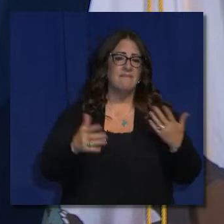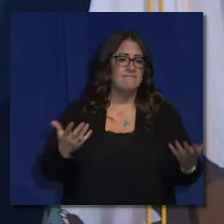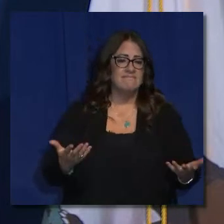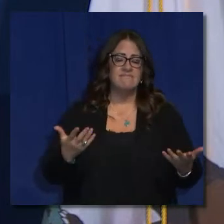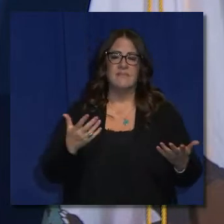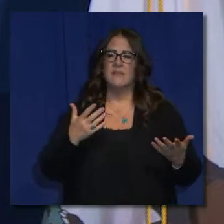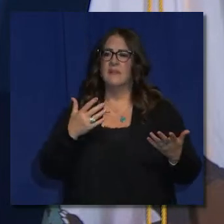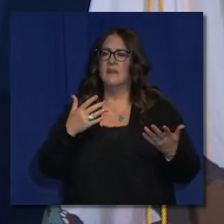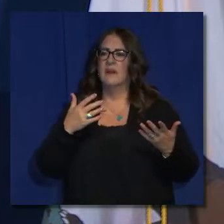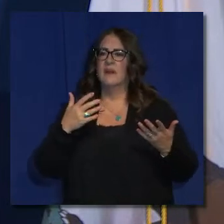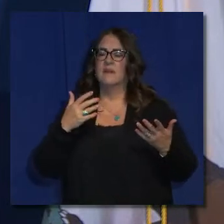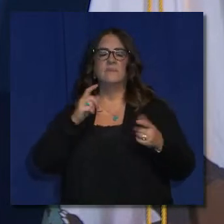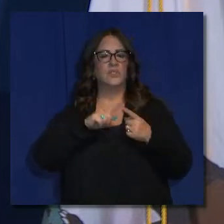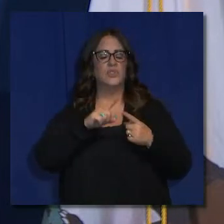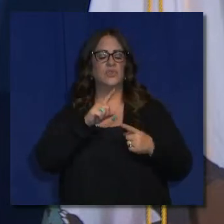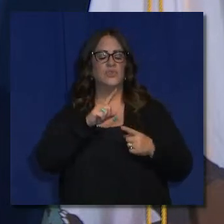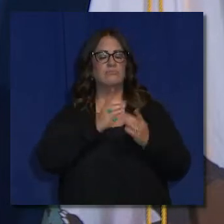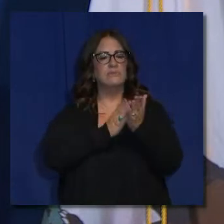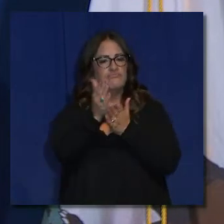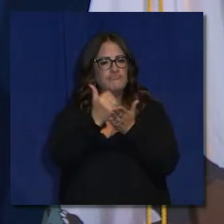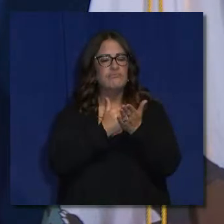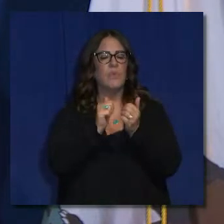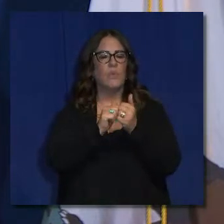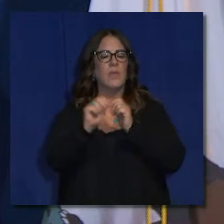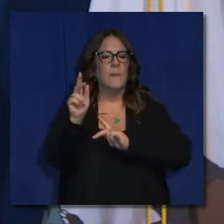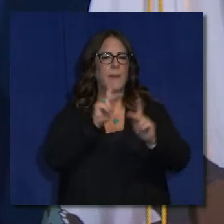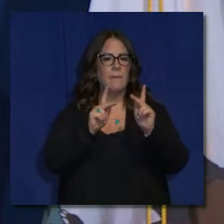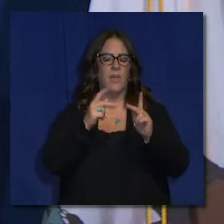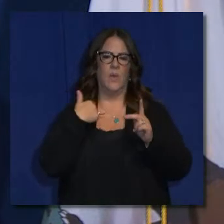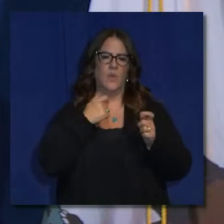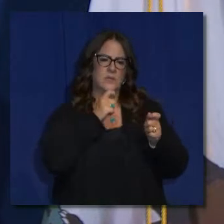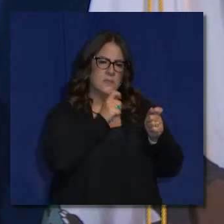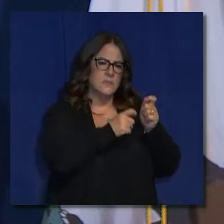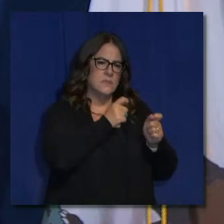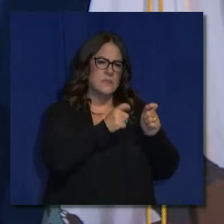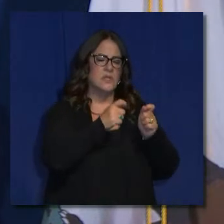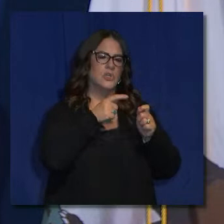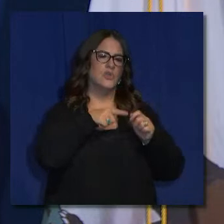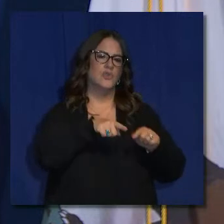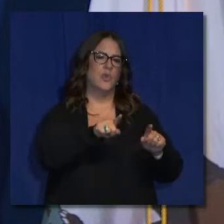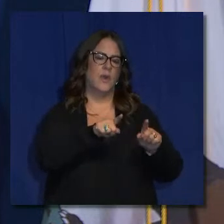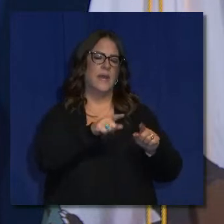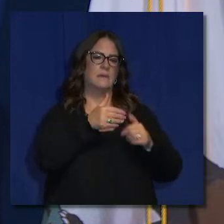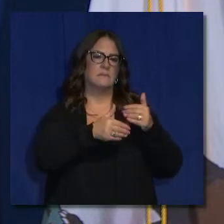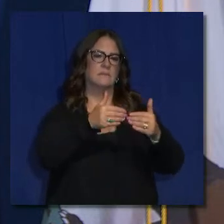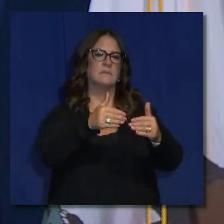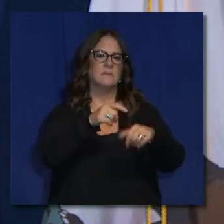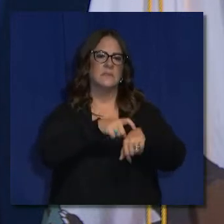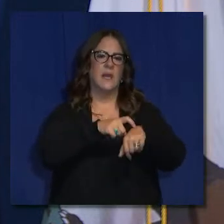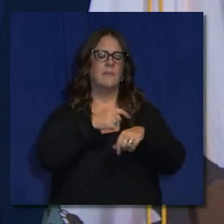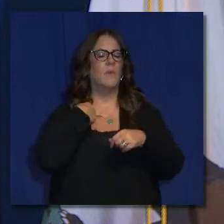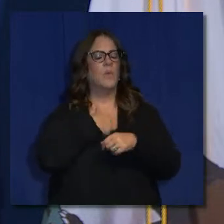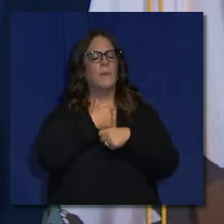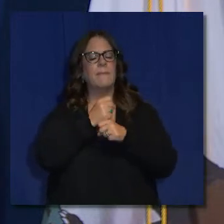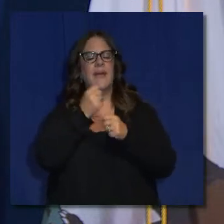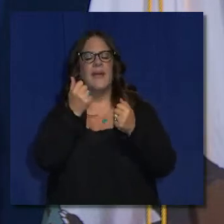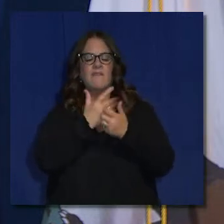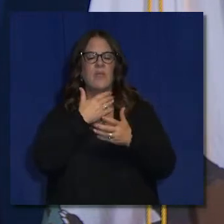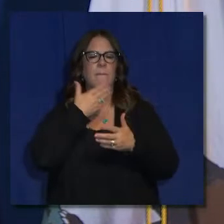to level set with folks, and we are making adjustments in real time. And so we're going to do everything in our power to make sure that doesn't